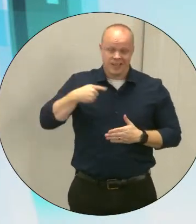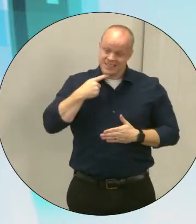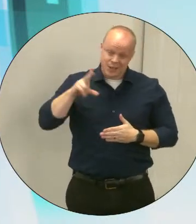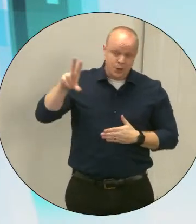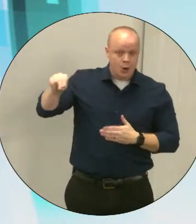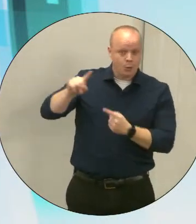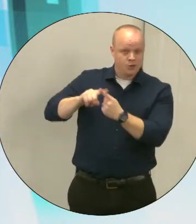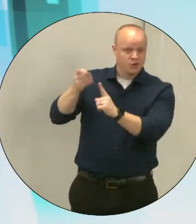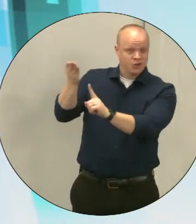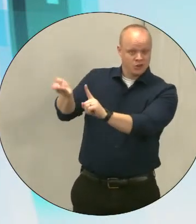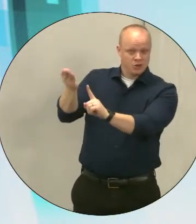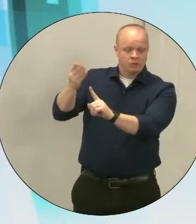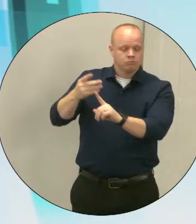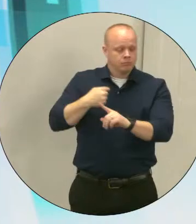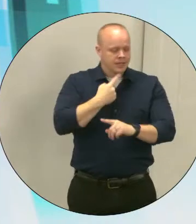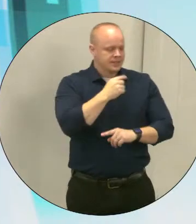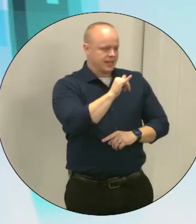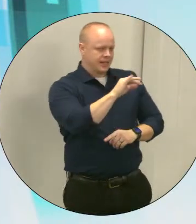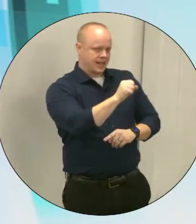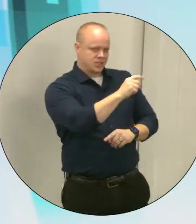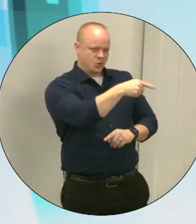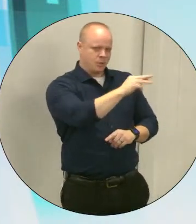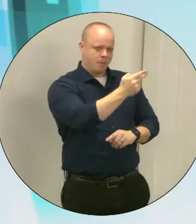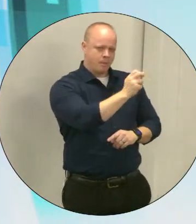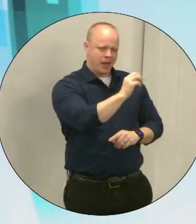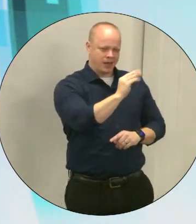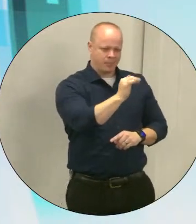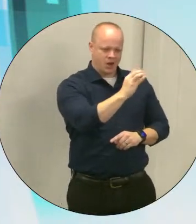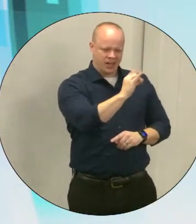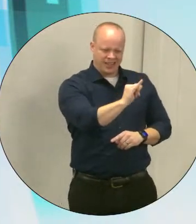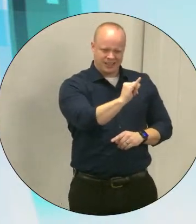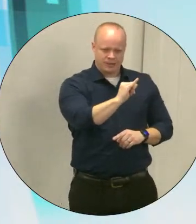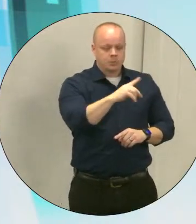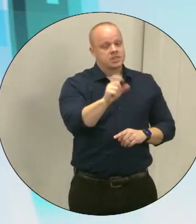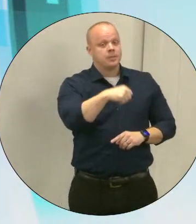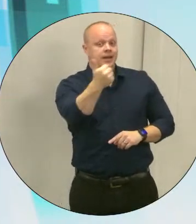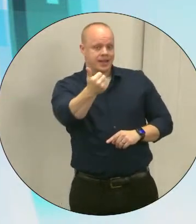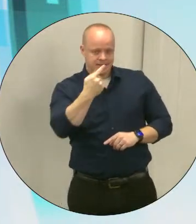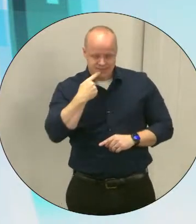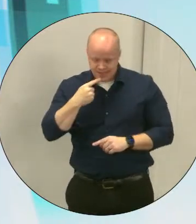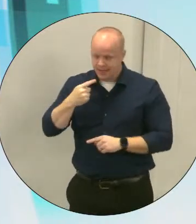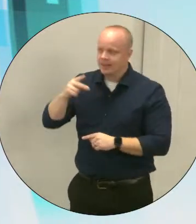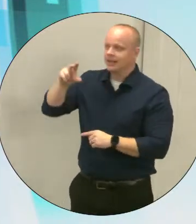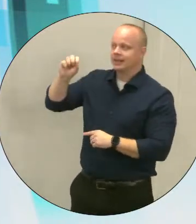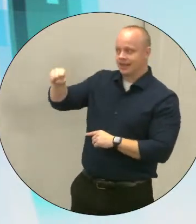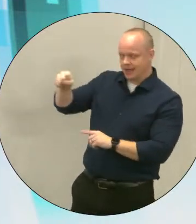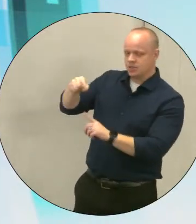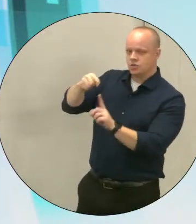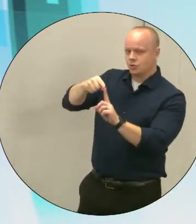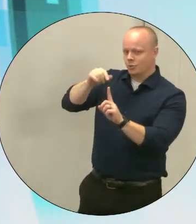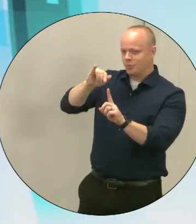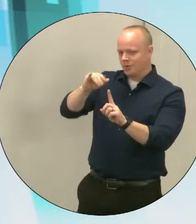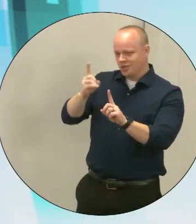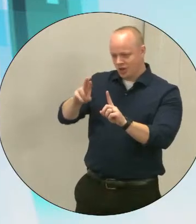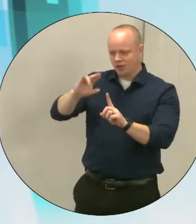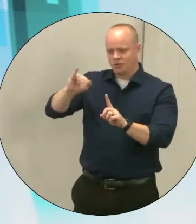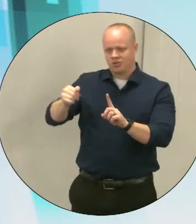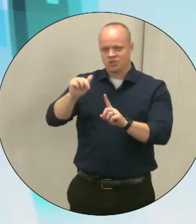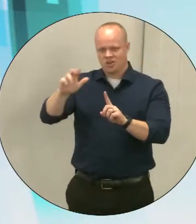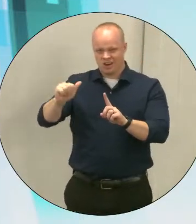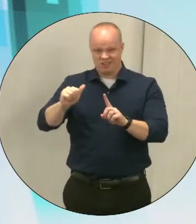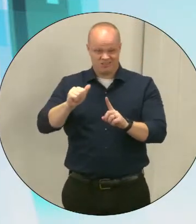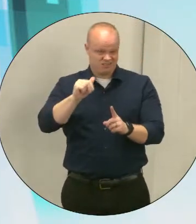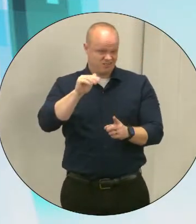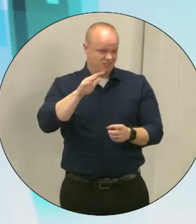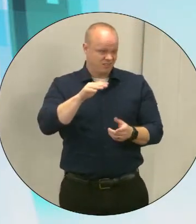her. I said yes to Mike Barton. But you guys, or not you guys, I'm sorry, someone else said yes to Dr. Jara.